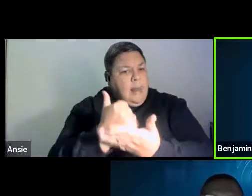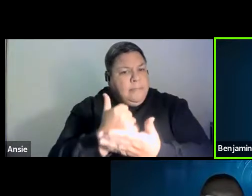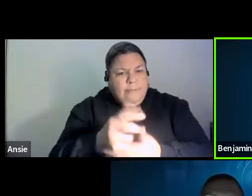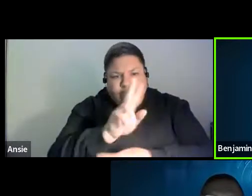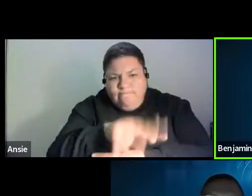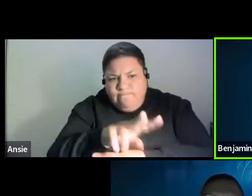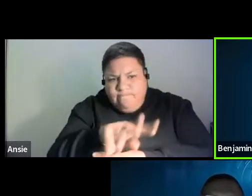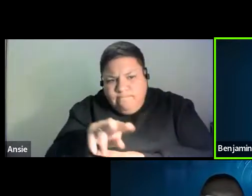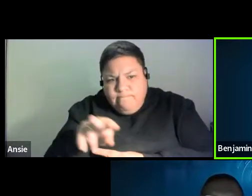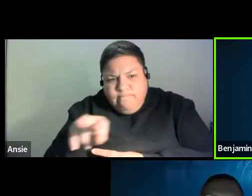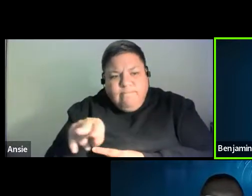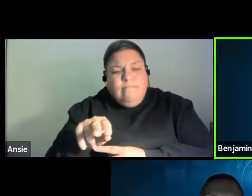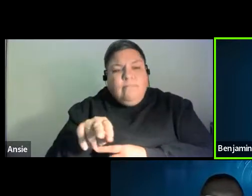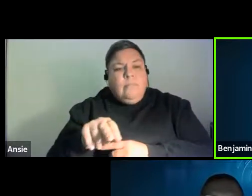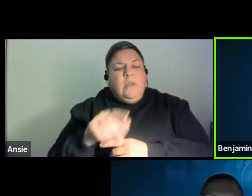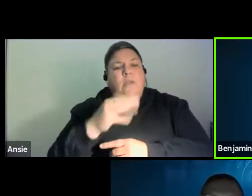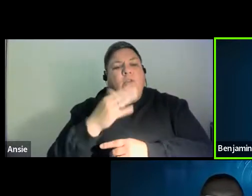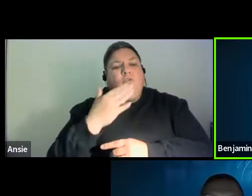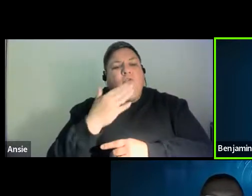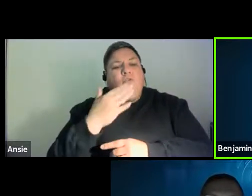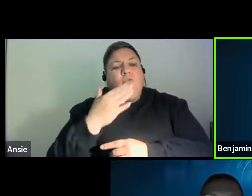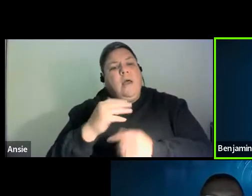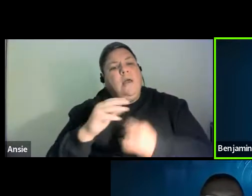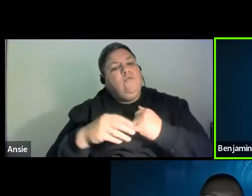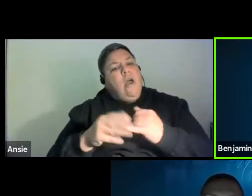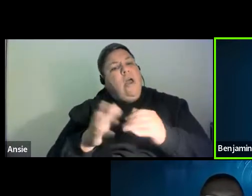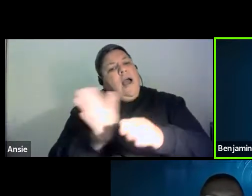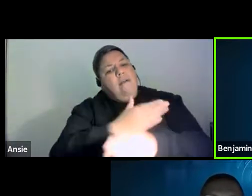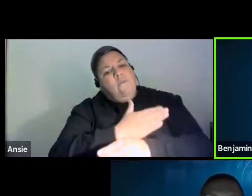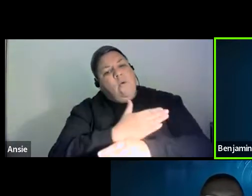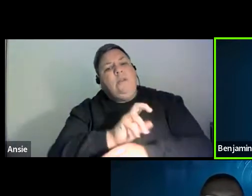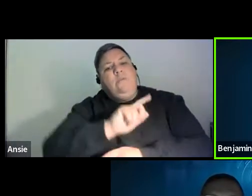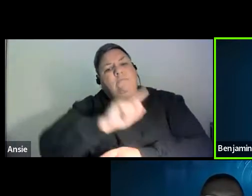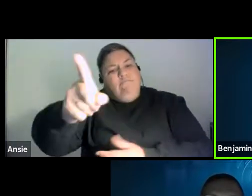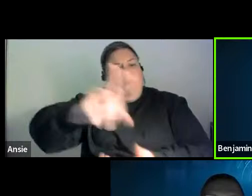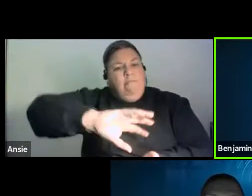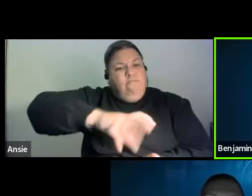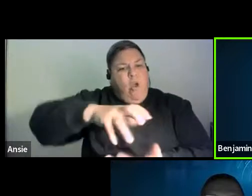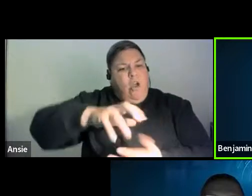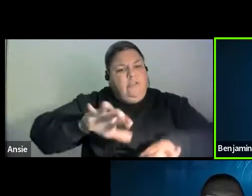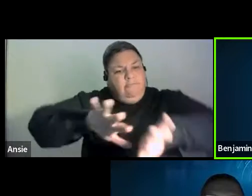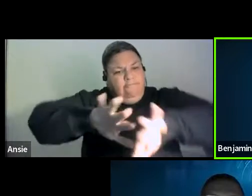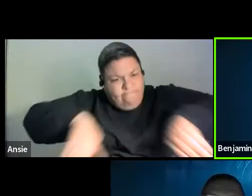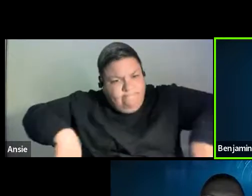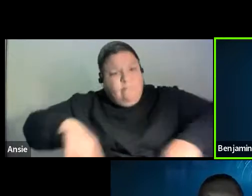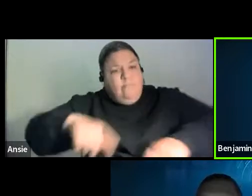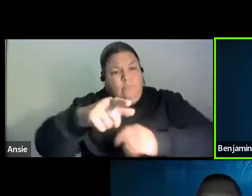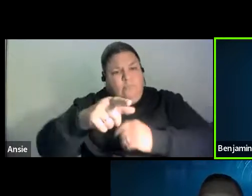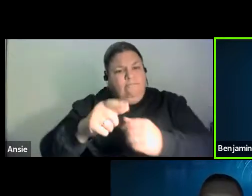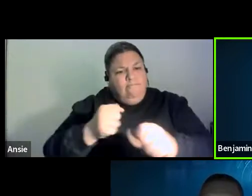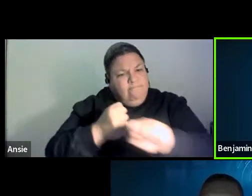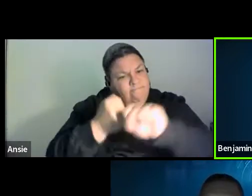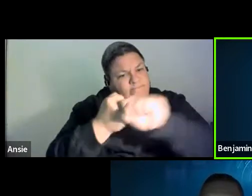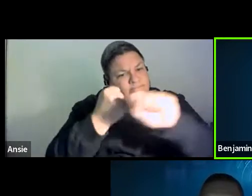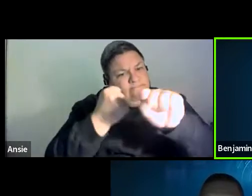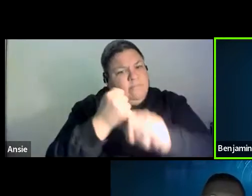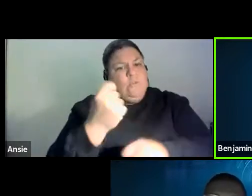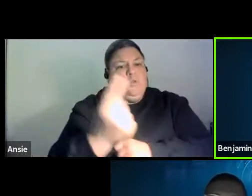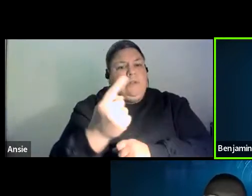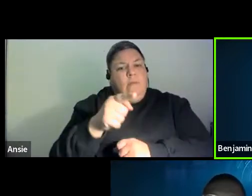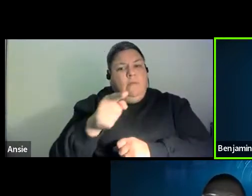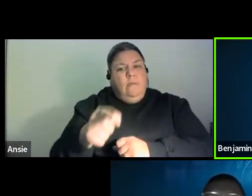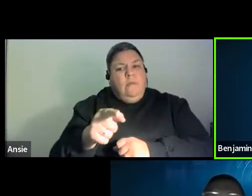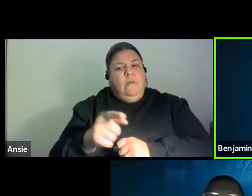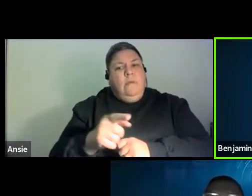channels. Try to avoid having to come in to the office at all cost. We don't want to discourage you from